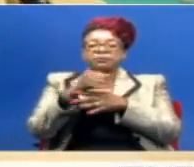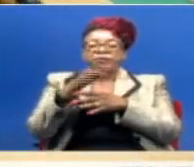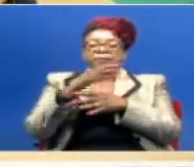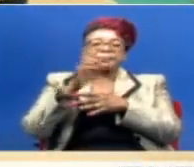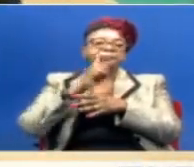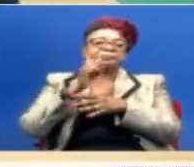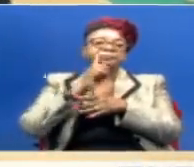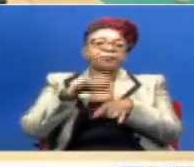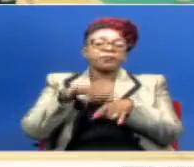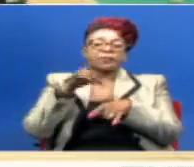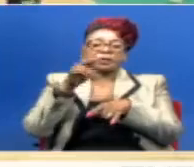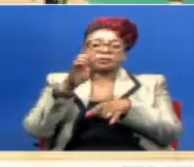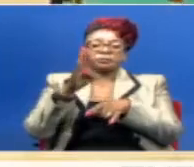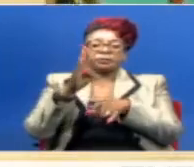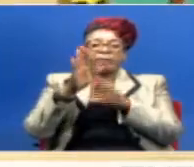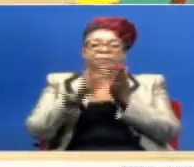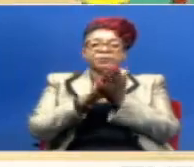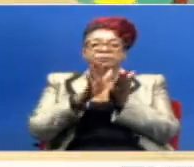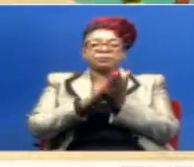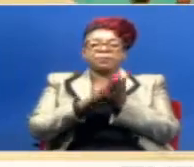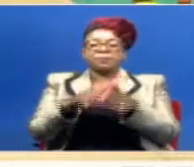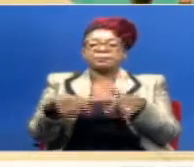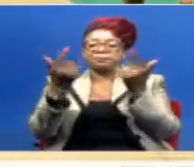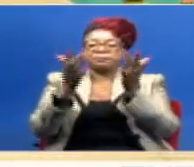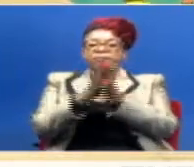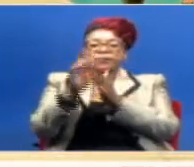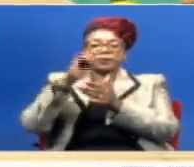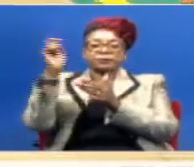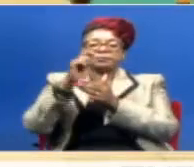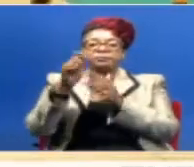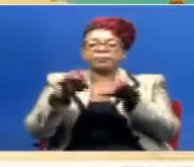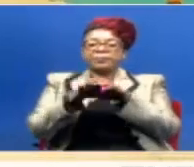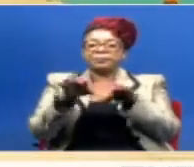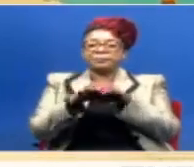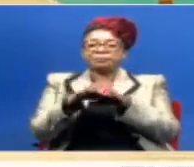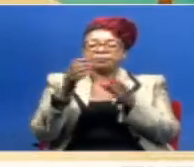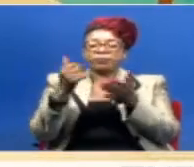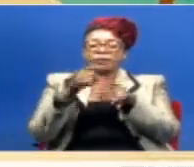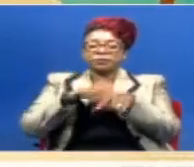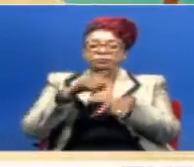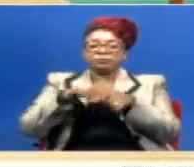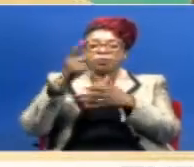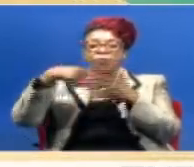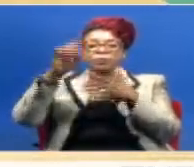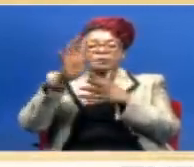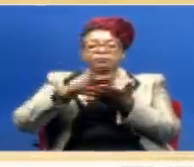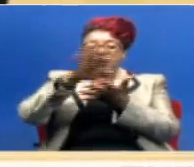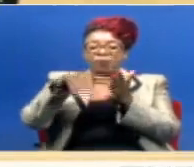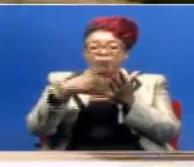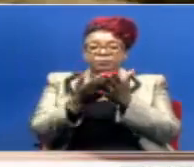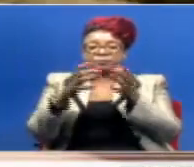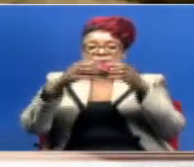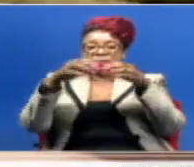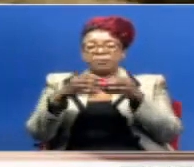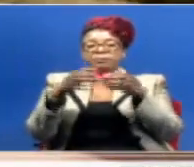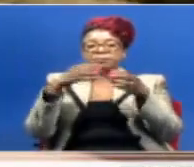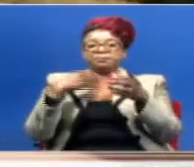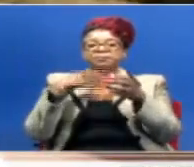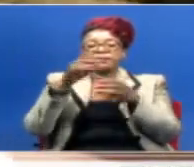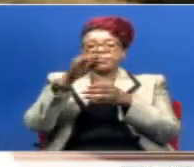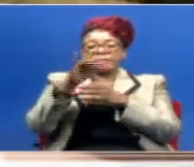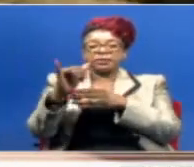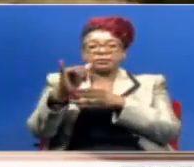KCB Bank clash with Kenya Pipeline in a winner-takes-all after KCB got their second win against DCI,